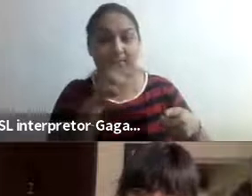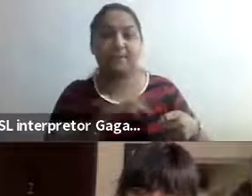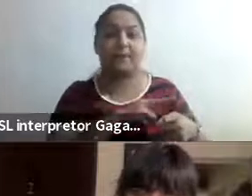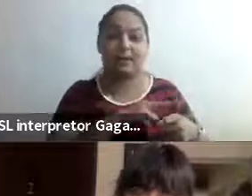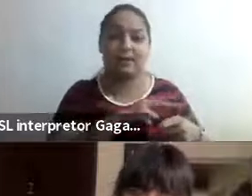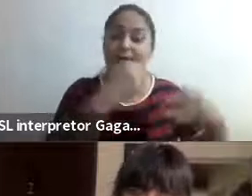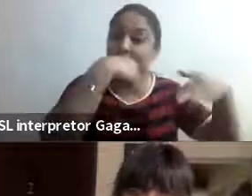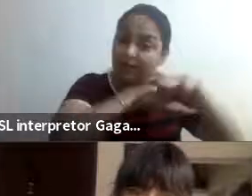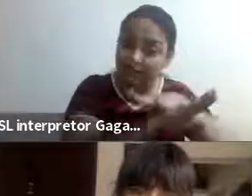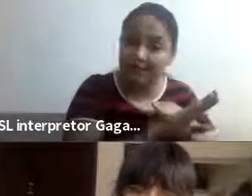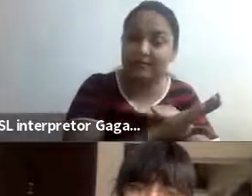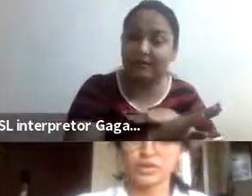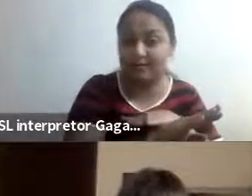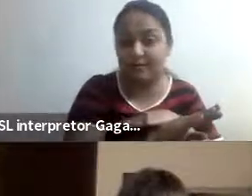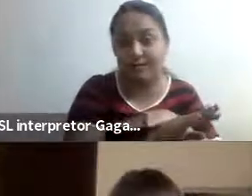in